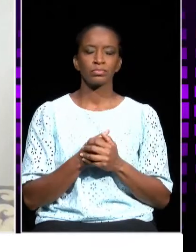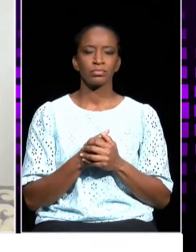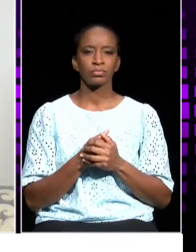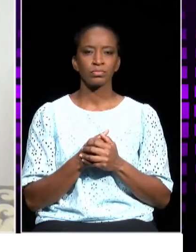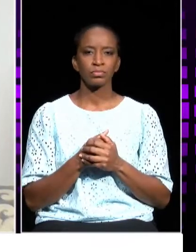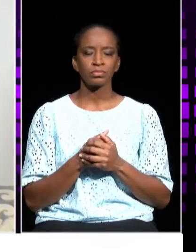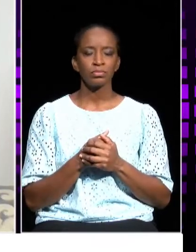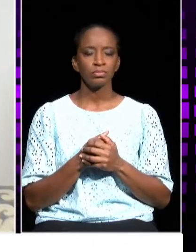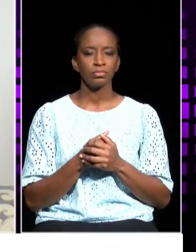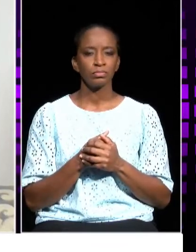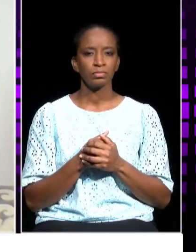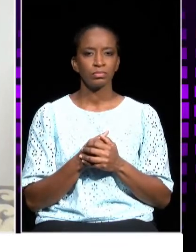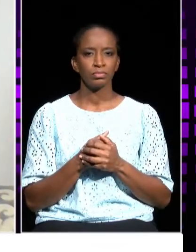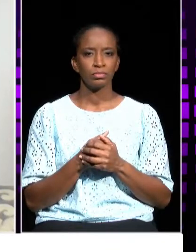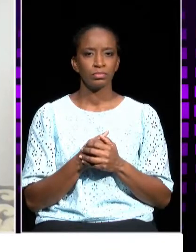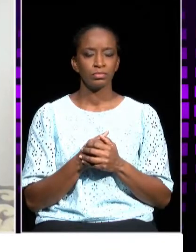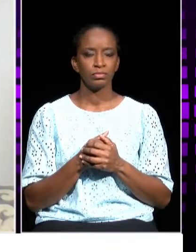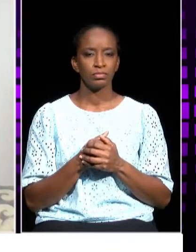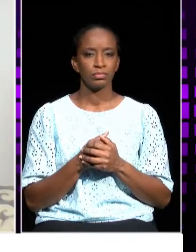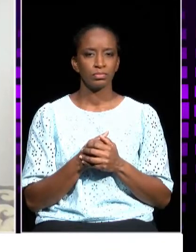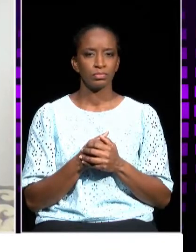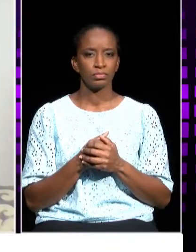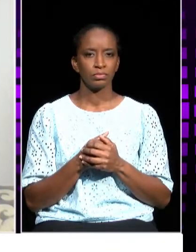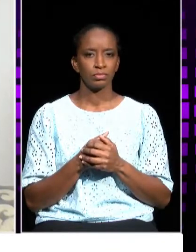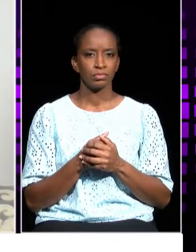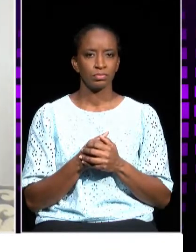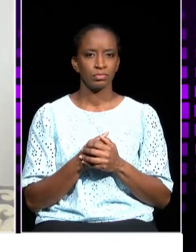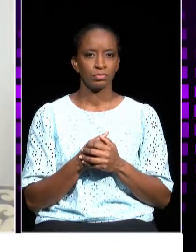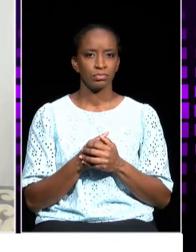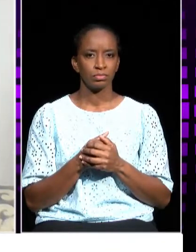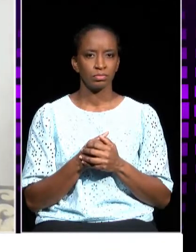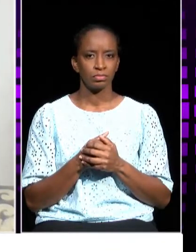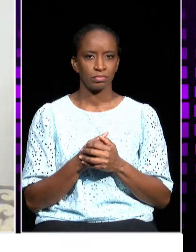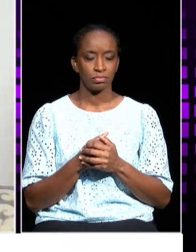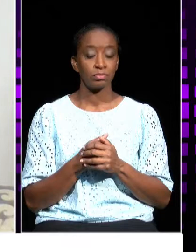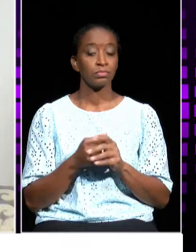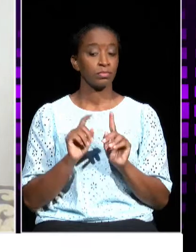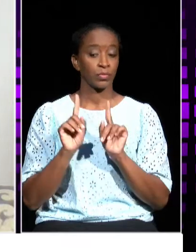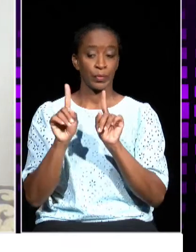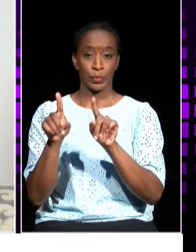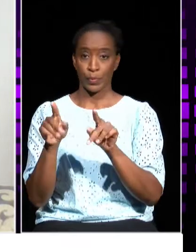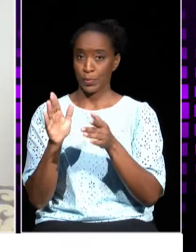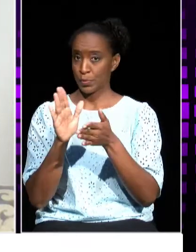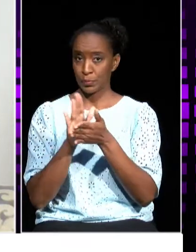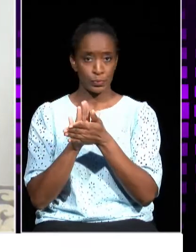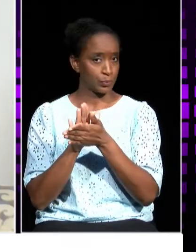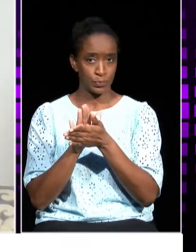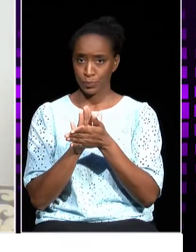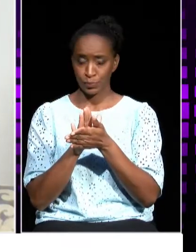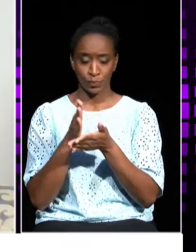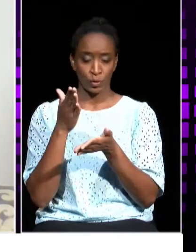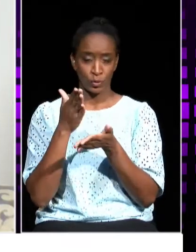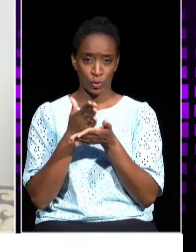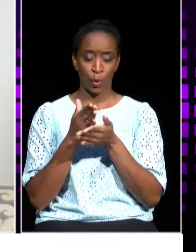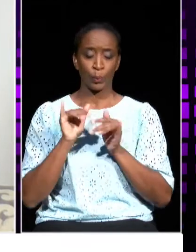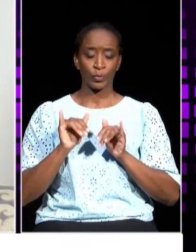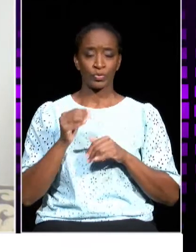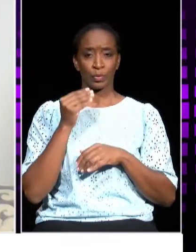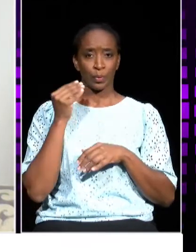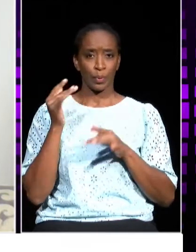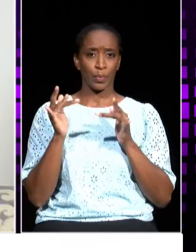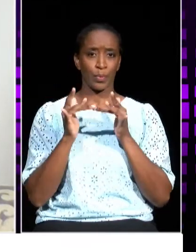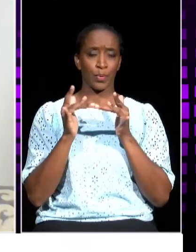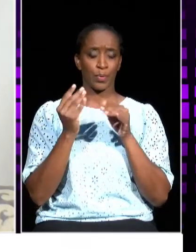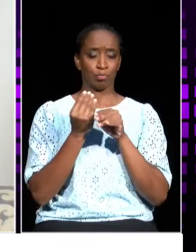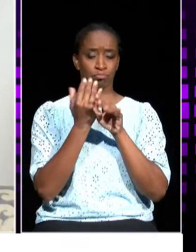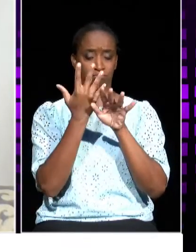that this moving away from in-person class to the online environment would impact